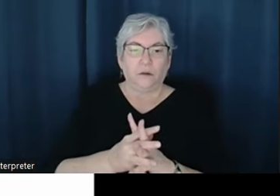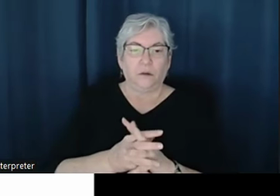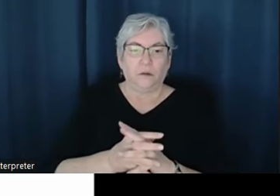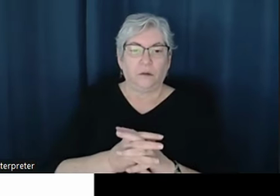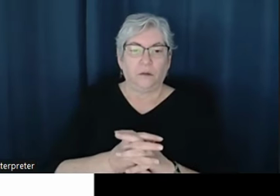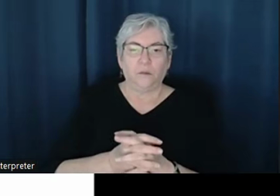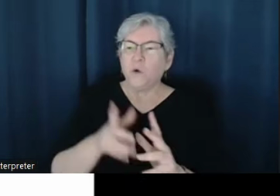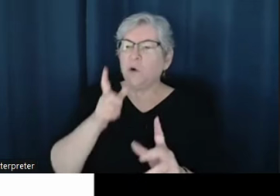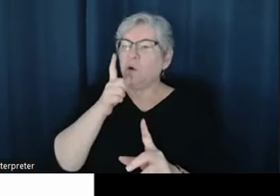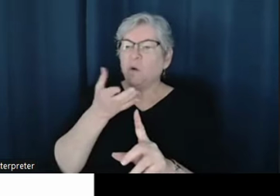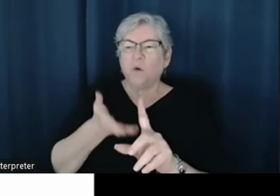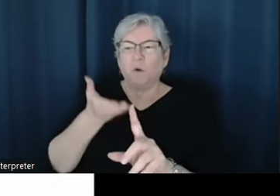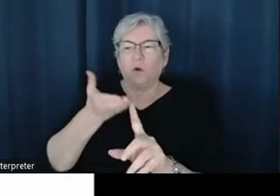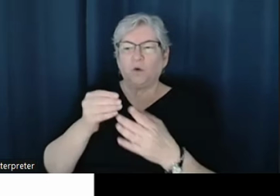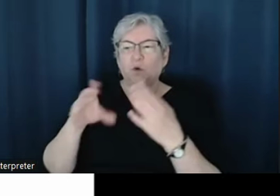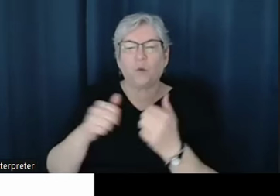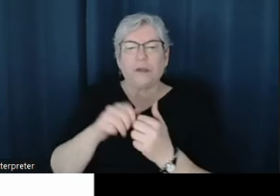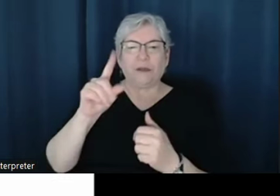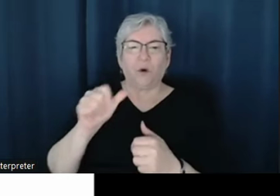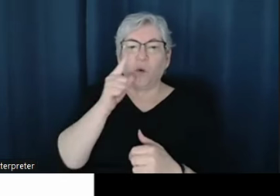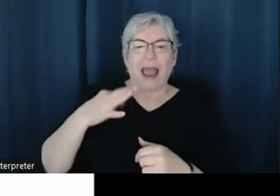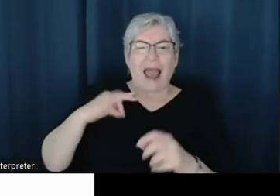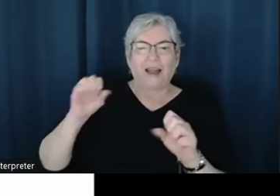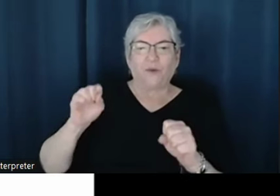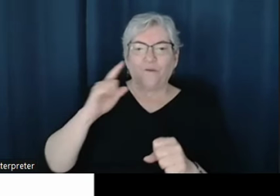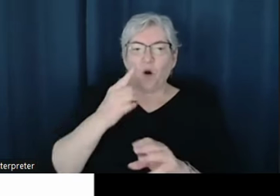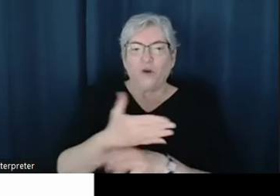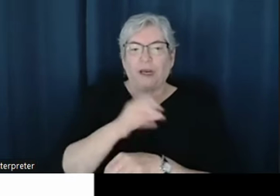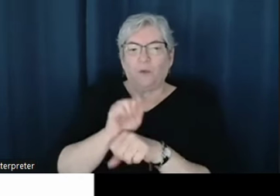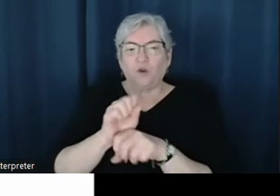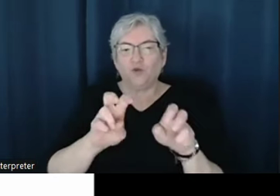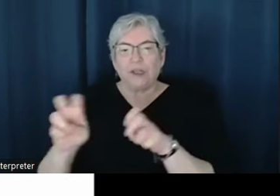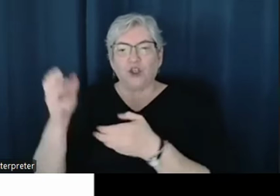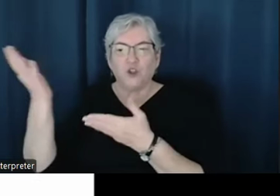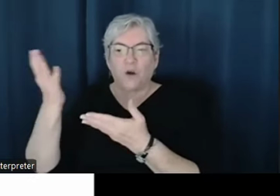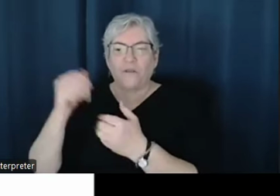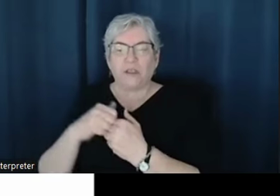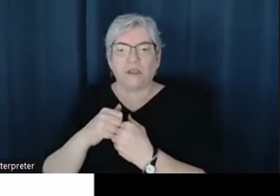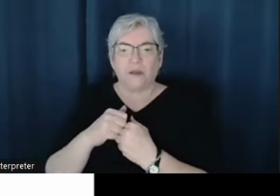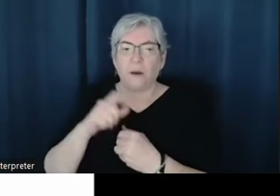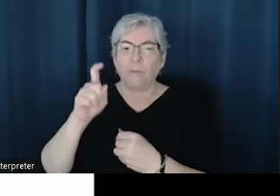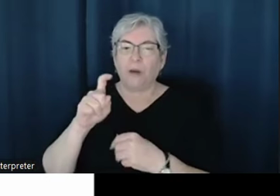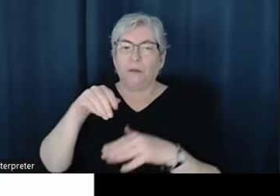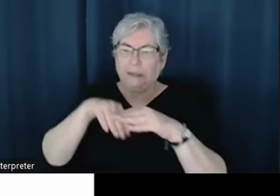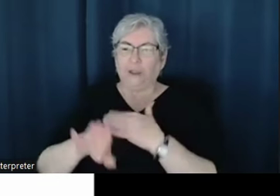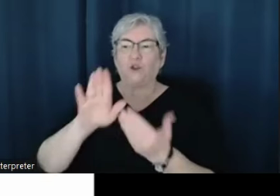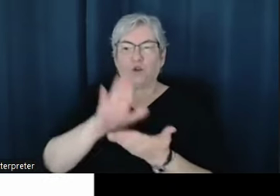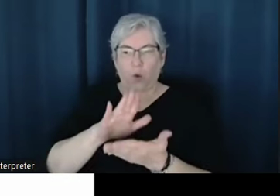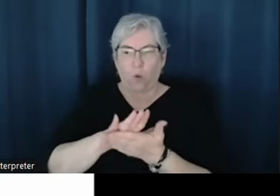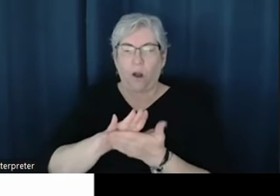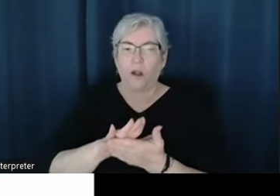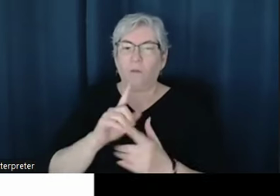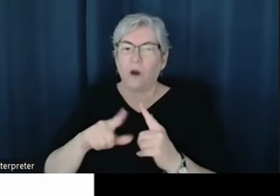So who is a student with disability who is eligible for pre-employment transition services? You have to be enrolled in school, although it's